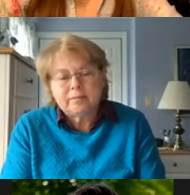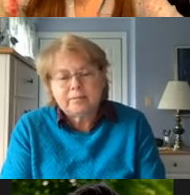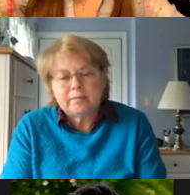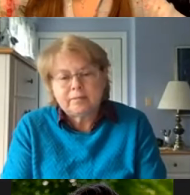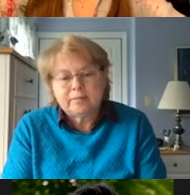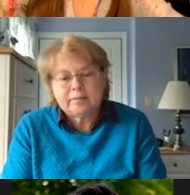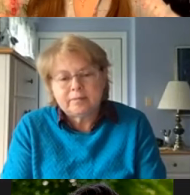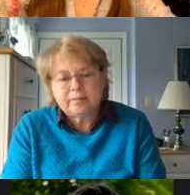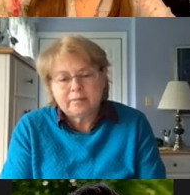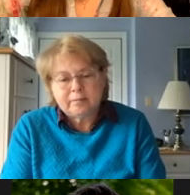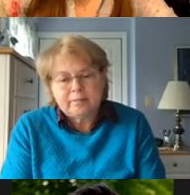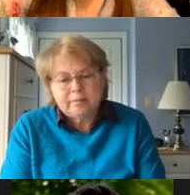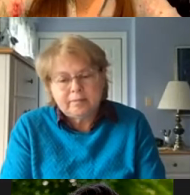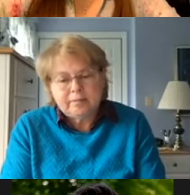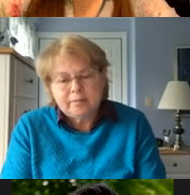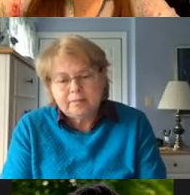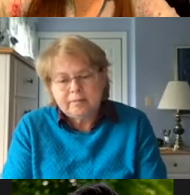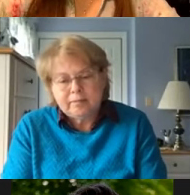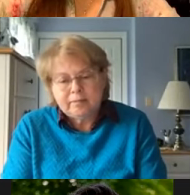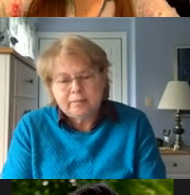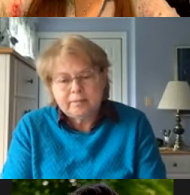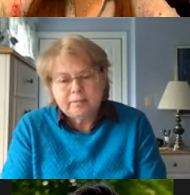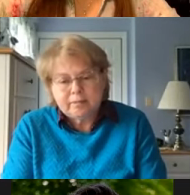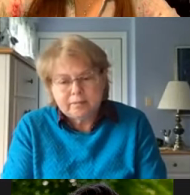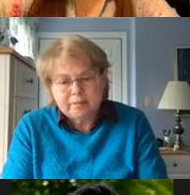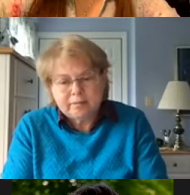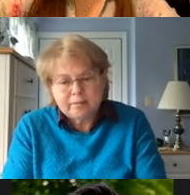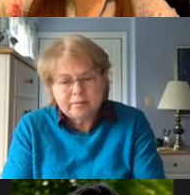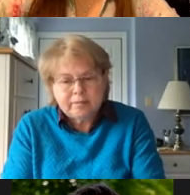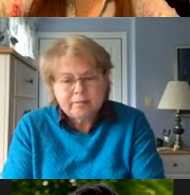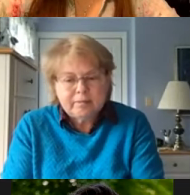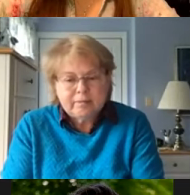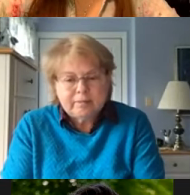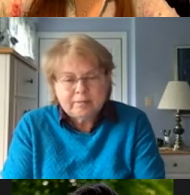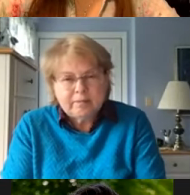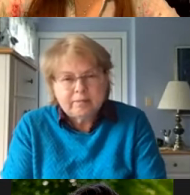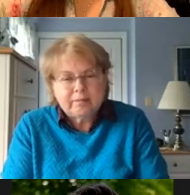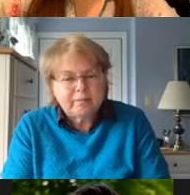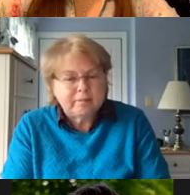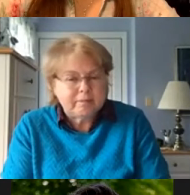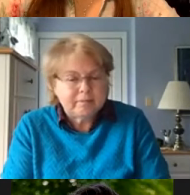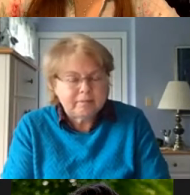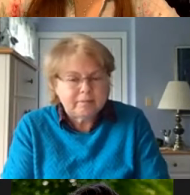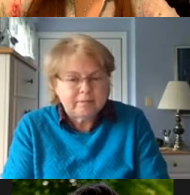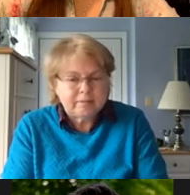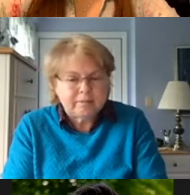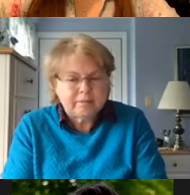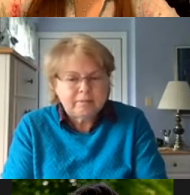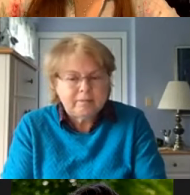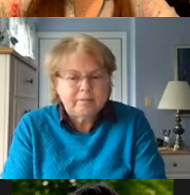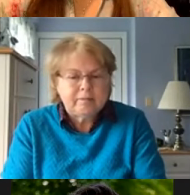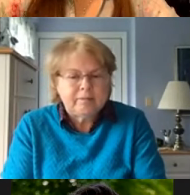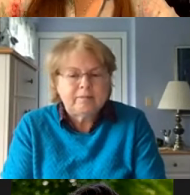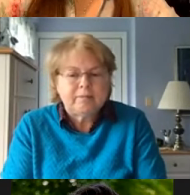photoreceptor cells to the output neuron, retinal ganglion cells. The visual information is summarized in retinal ganglion